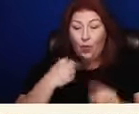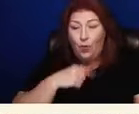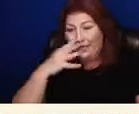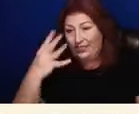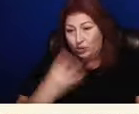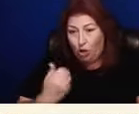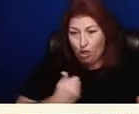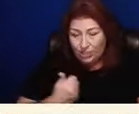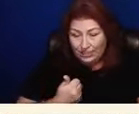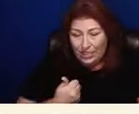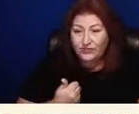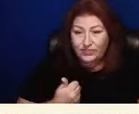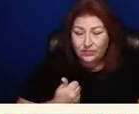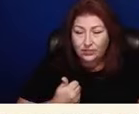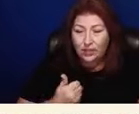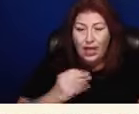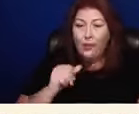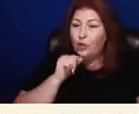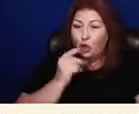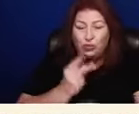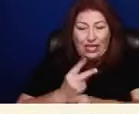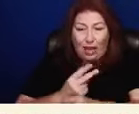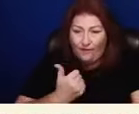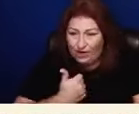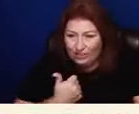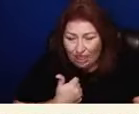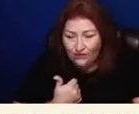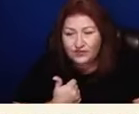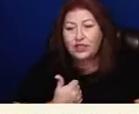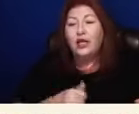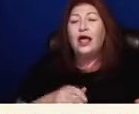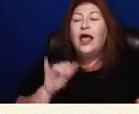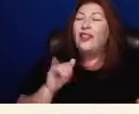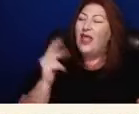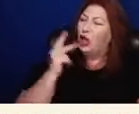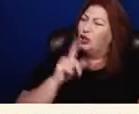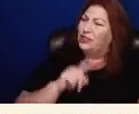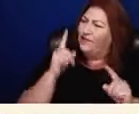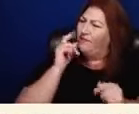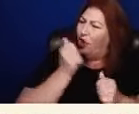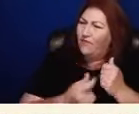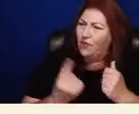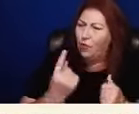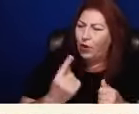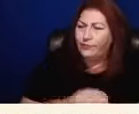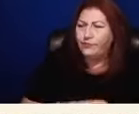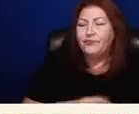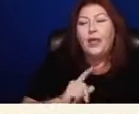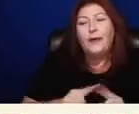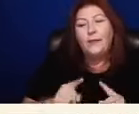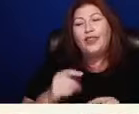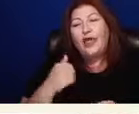abandon ourselves, when we don't take care of ourselves. And that looks differently for everyone, right? But there are some things in common.